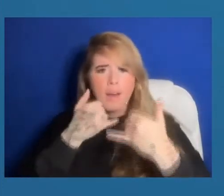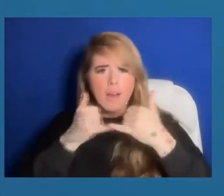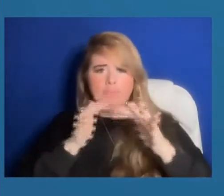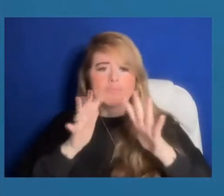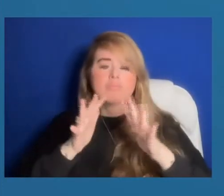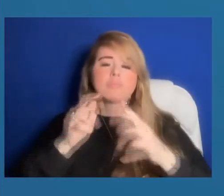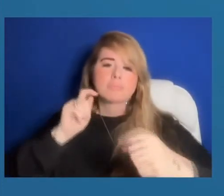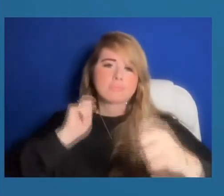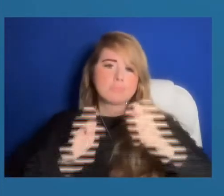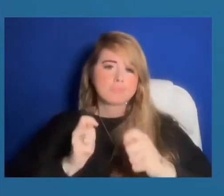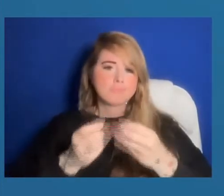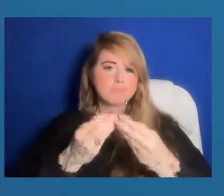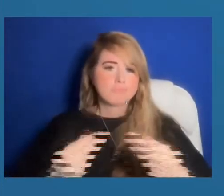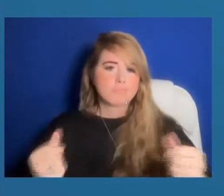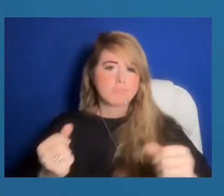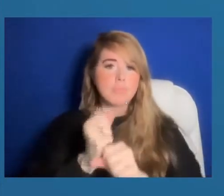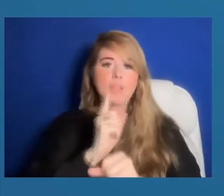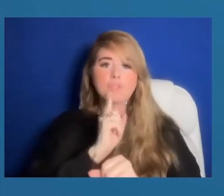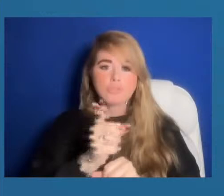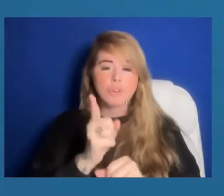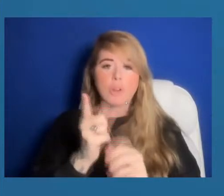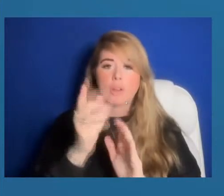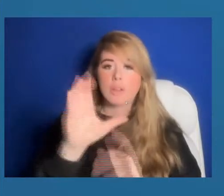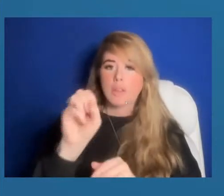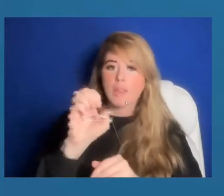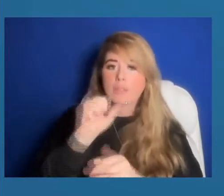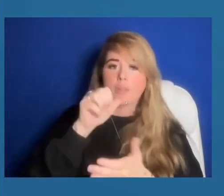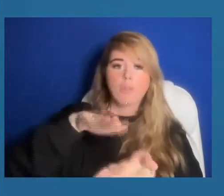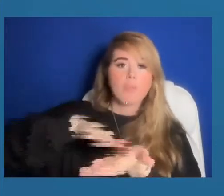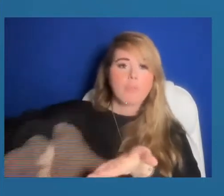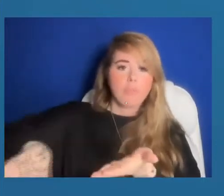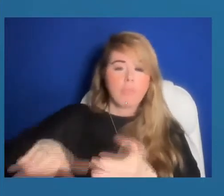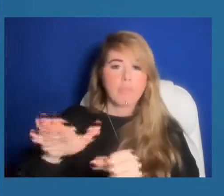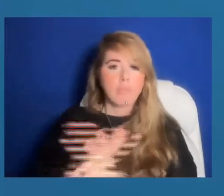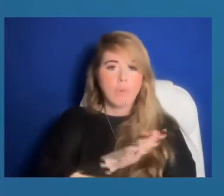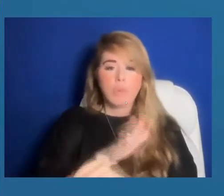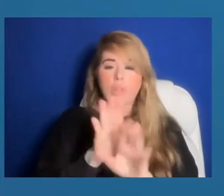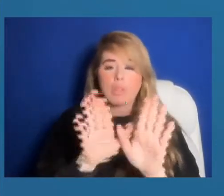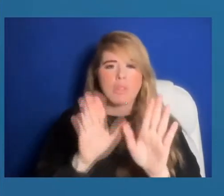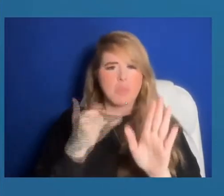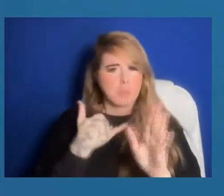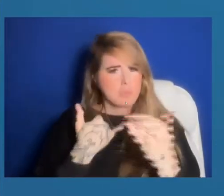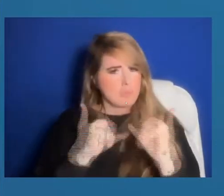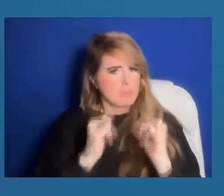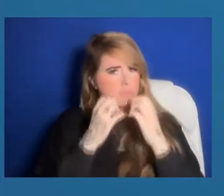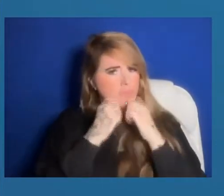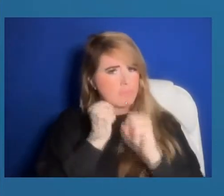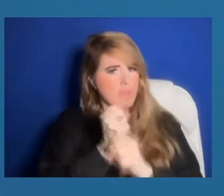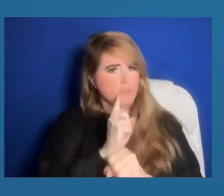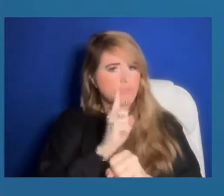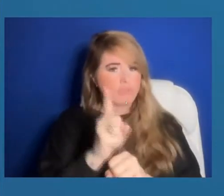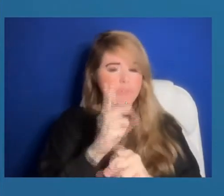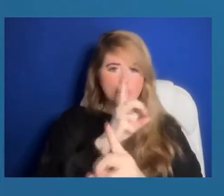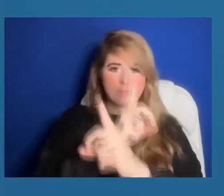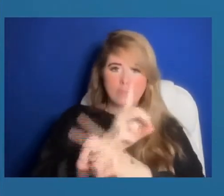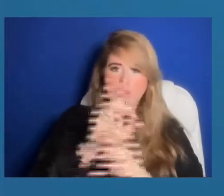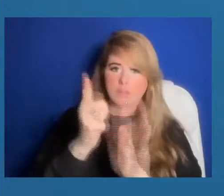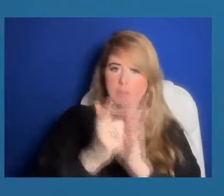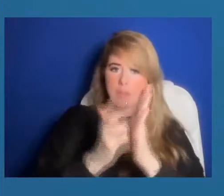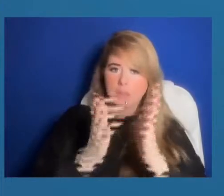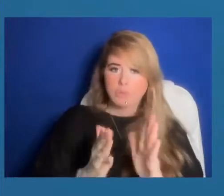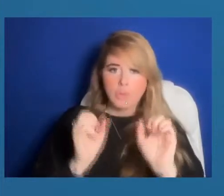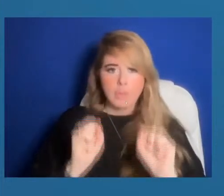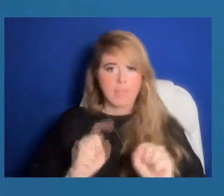burdens and make certain that cases are not being dismissed wholesale, while ensuring that defense counsel has everything they need to adequately